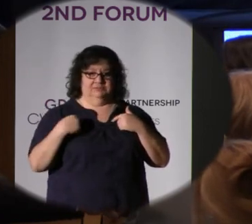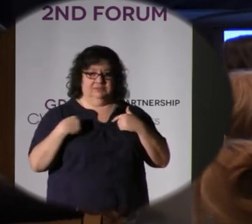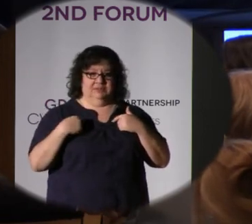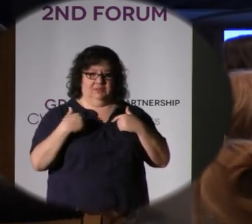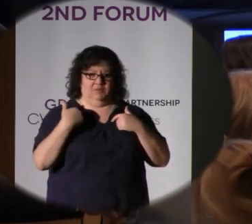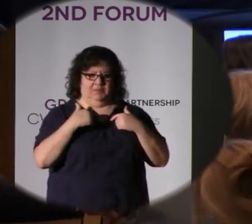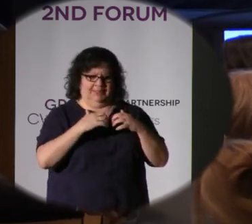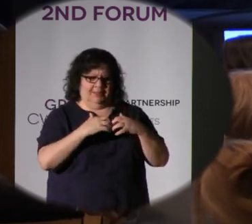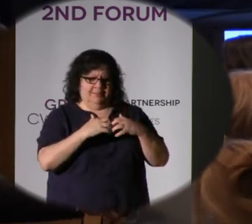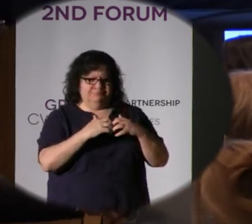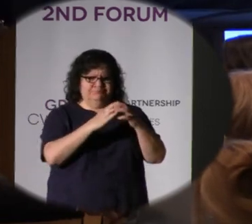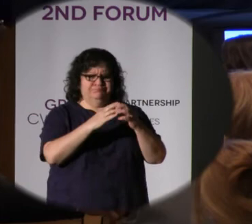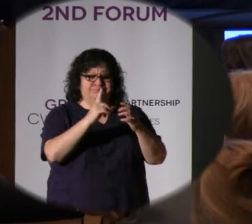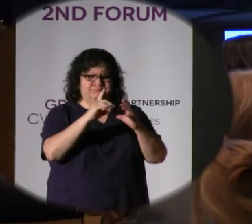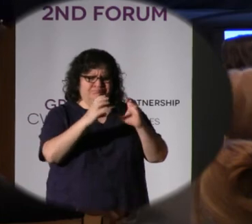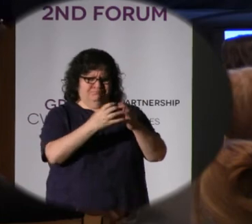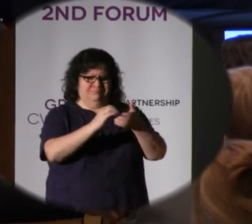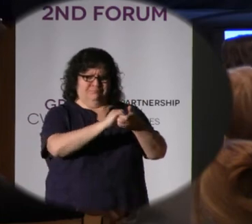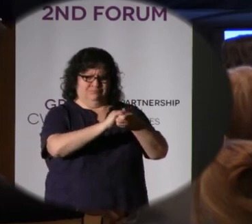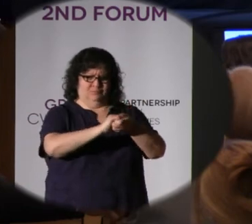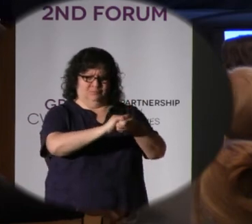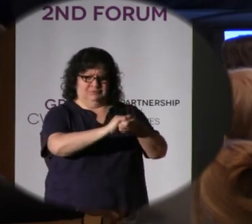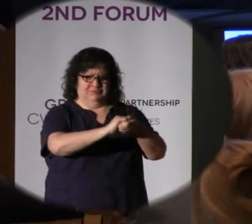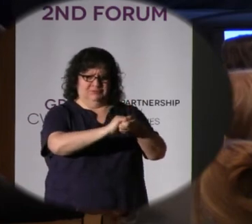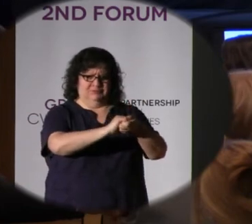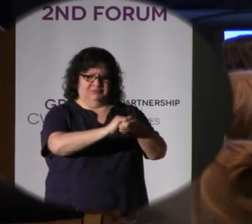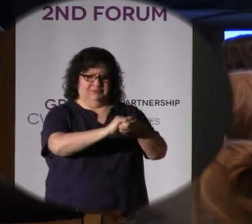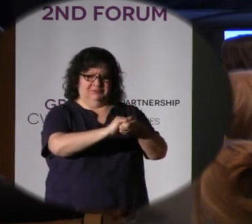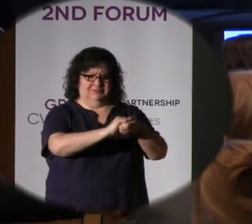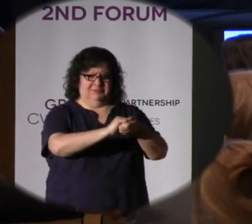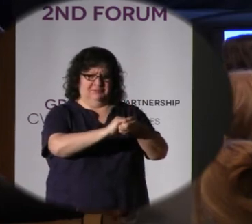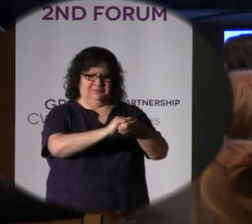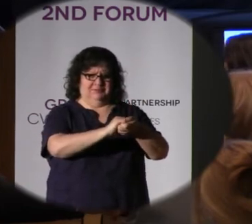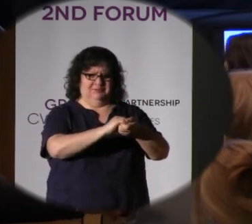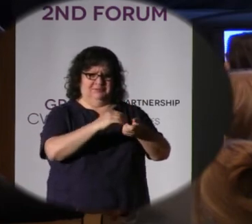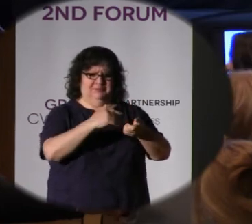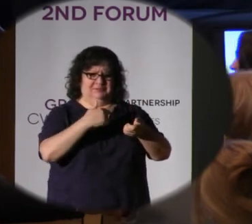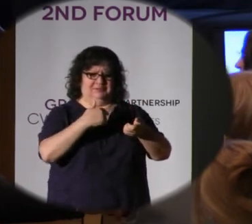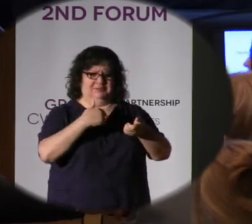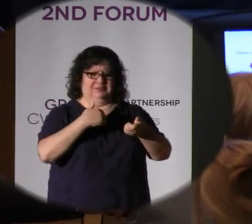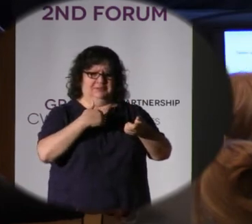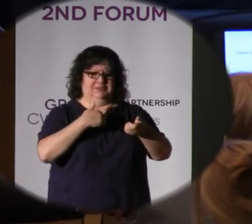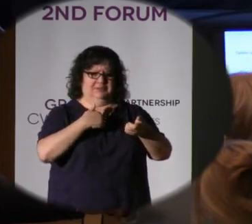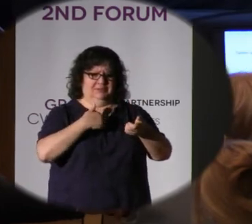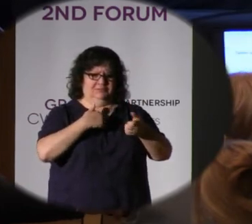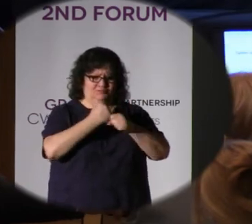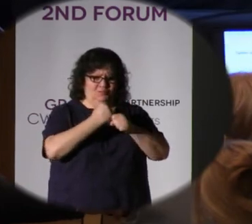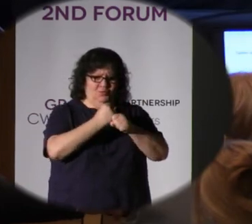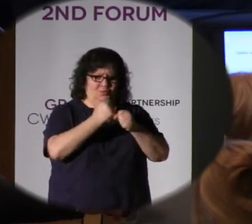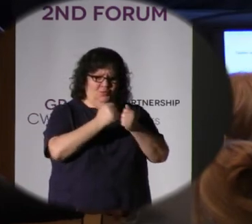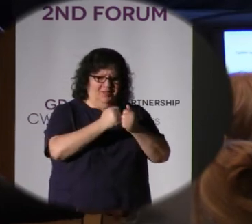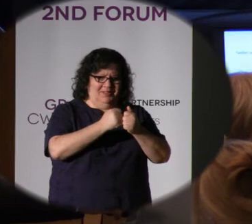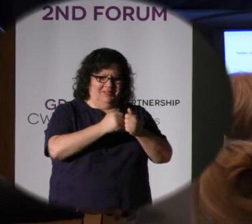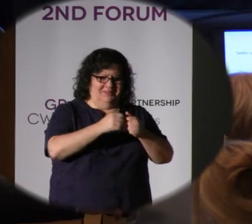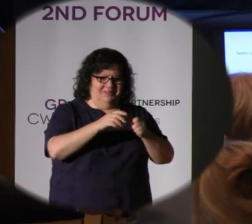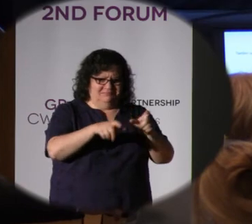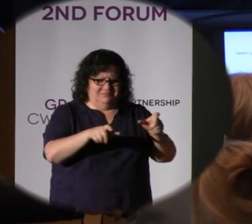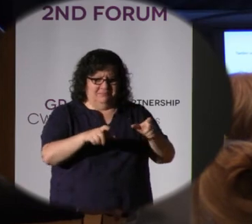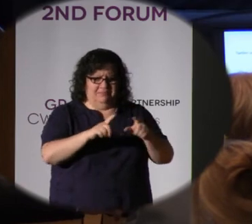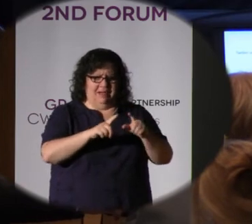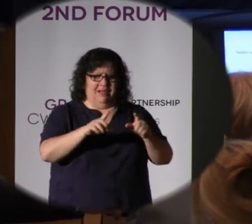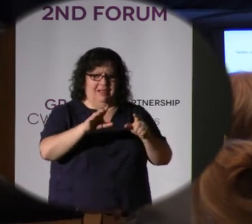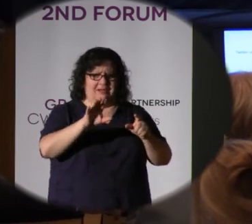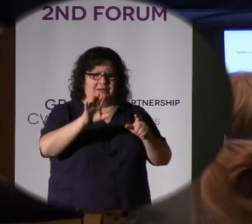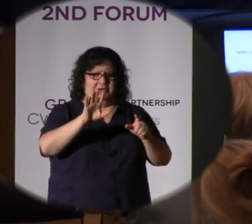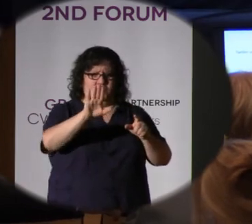I don't feel comfortable answering this because the task forces are not about UNICEF, and they are about the global partnership. Here